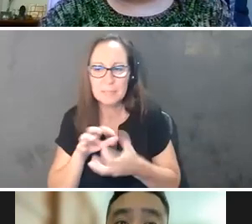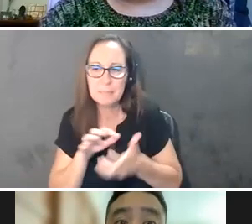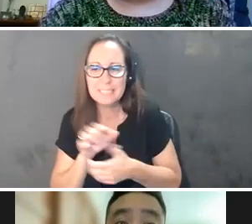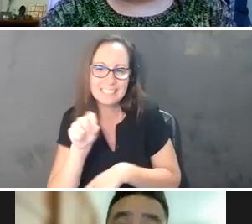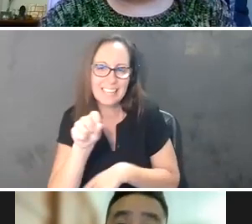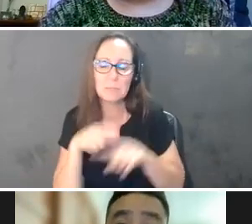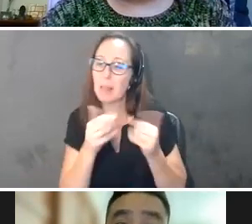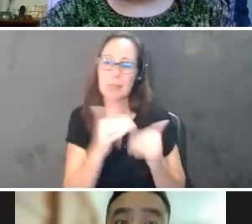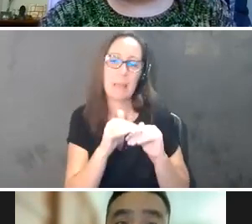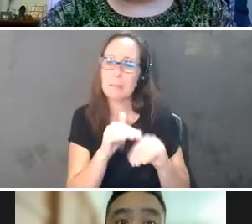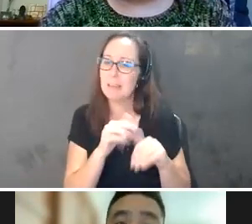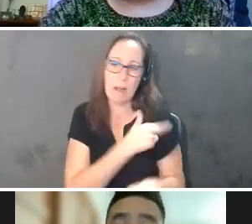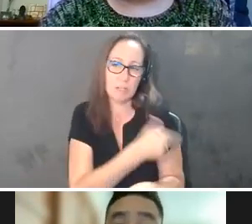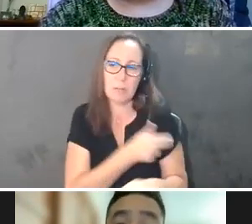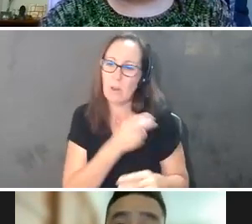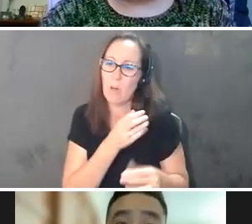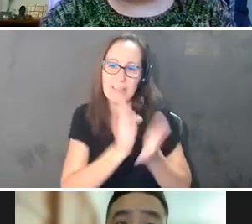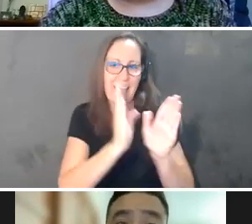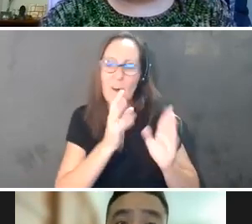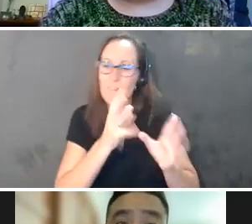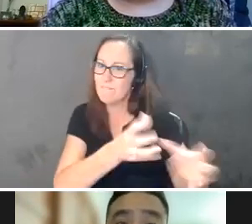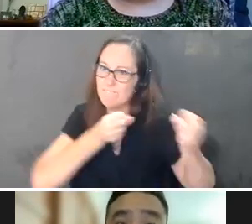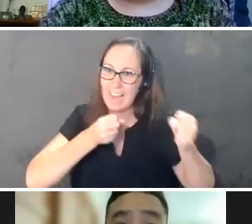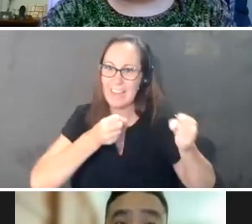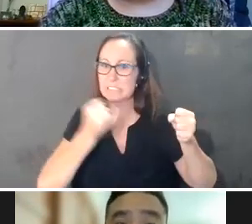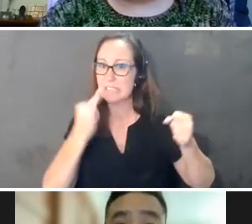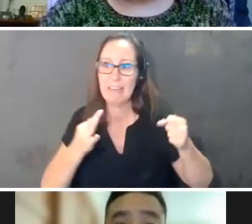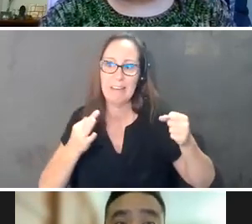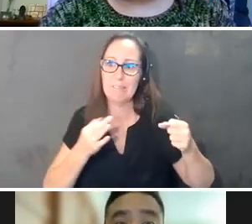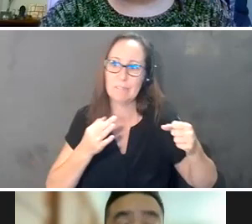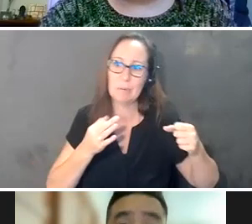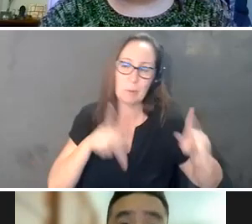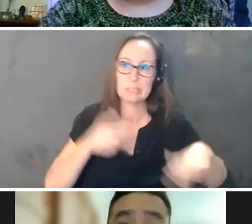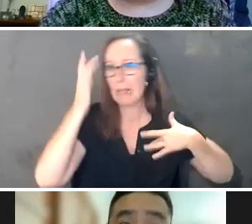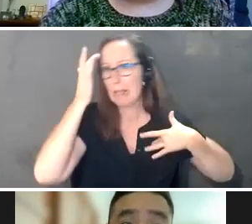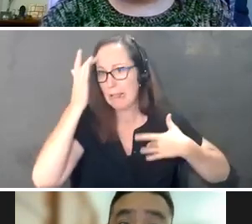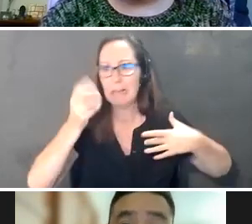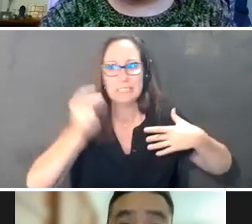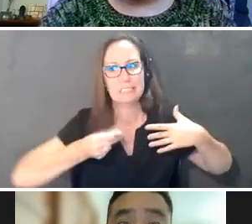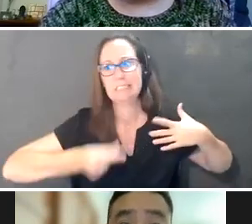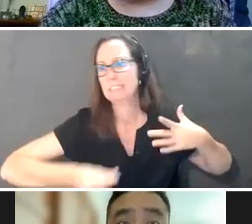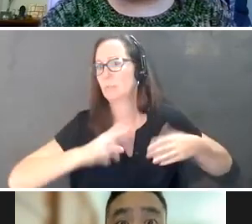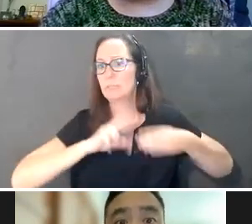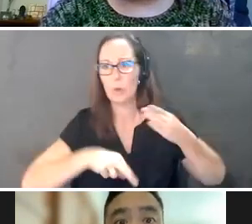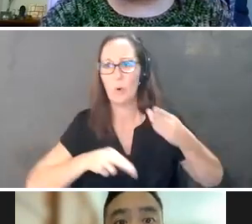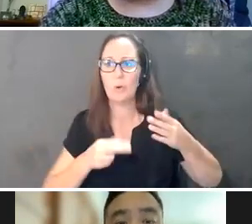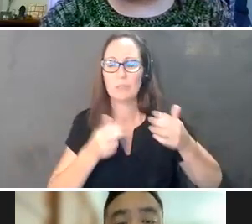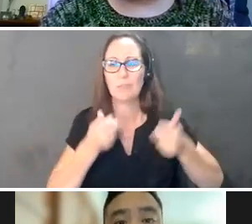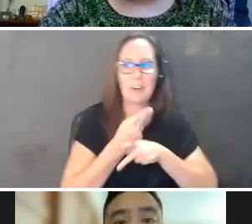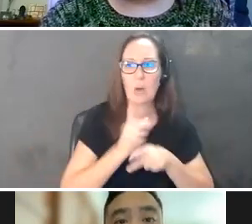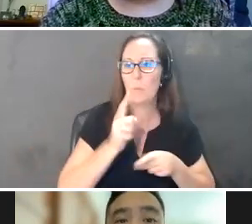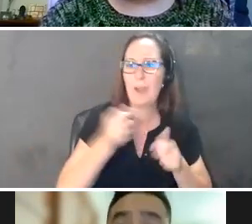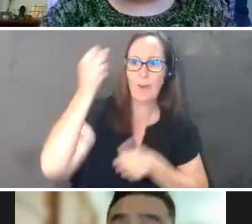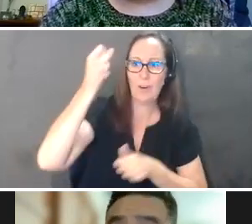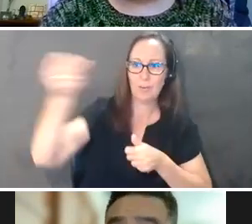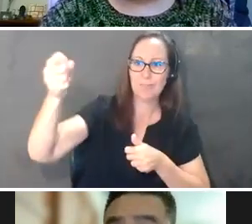using those to the hospital setting. It's like where you need to make a decision right then and there in the hospital, what kind of room does this patient go to?